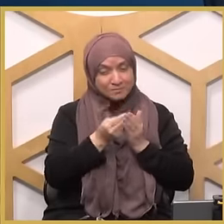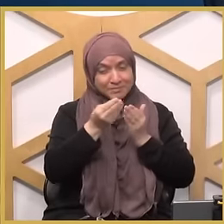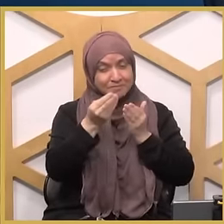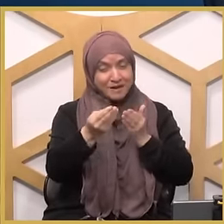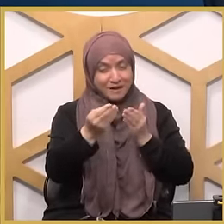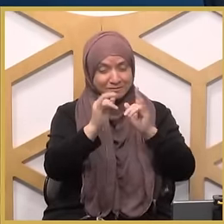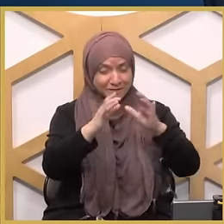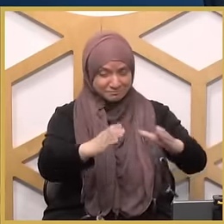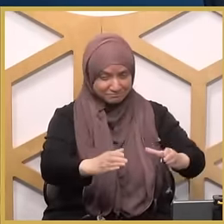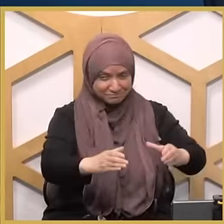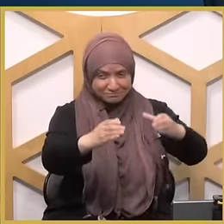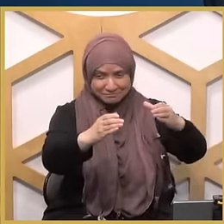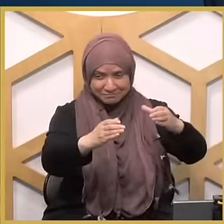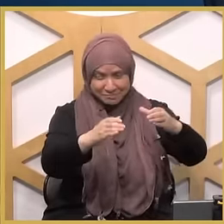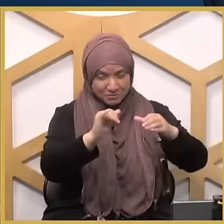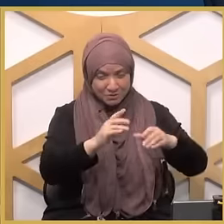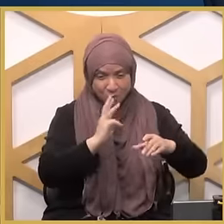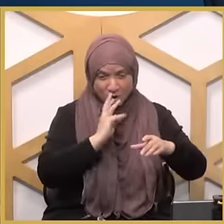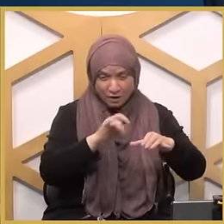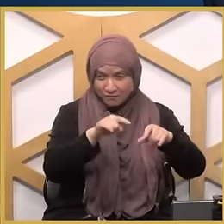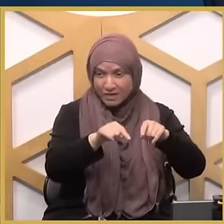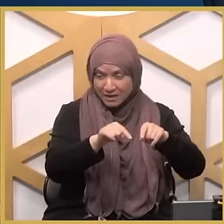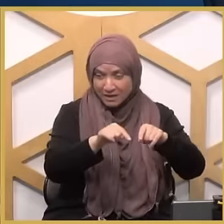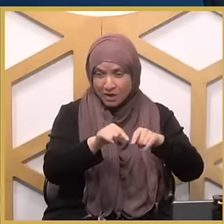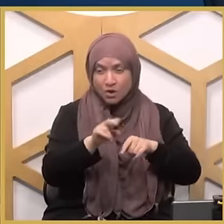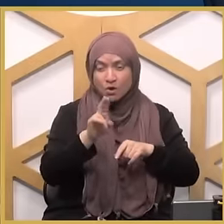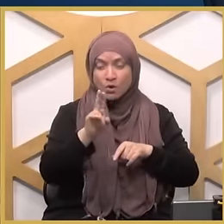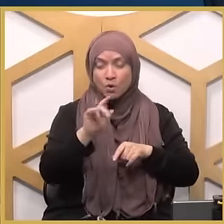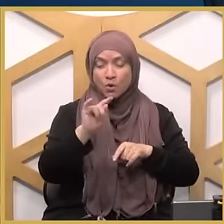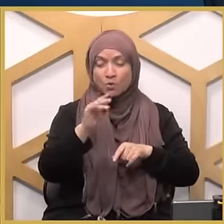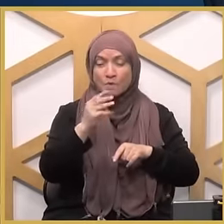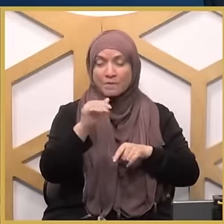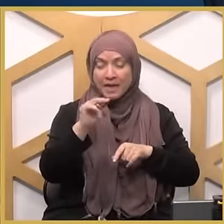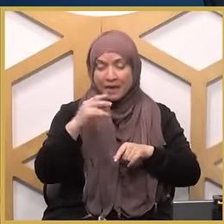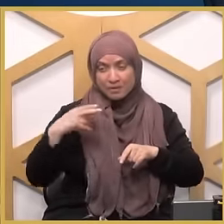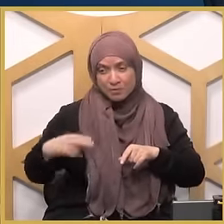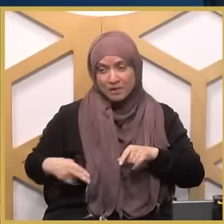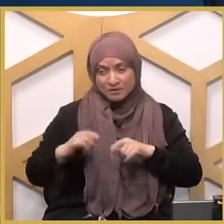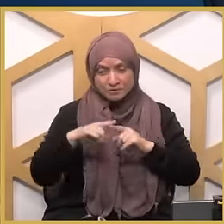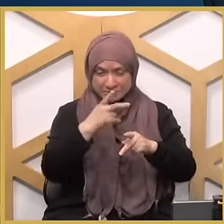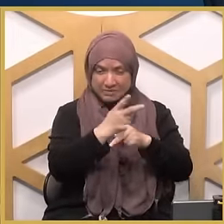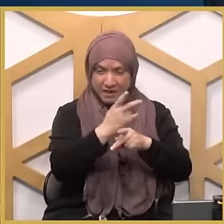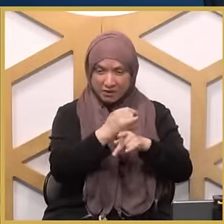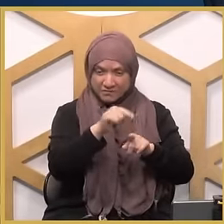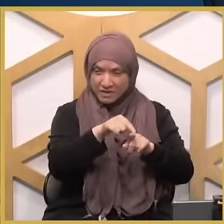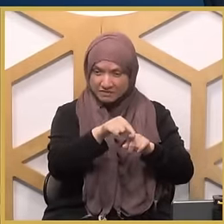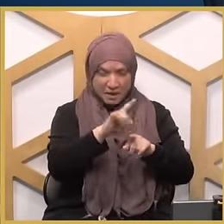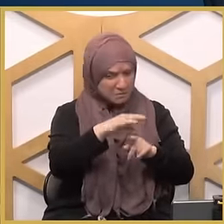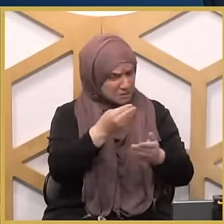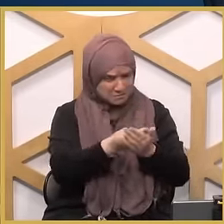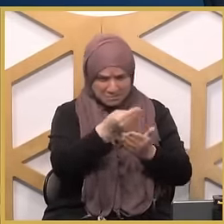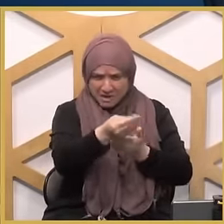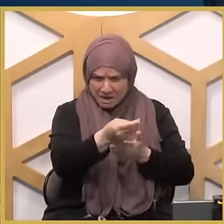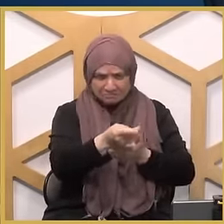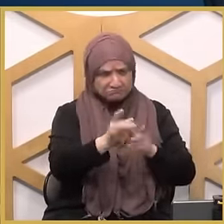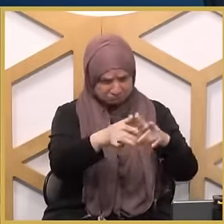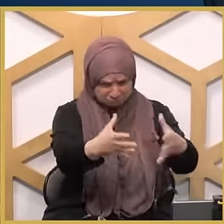the people left the Jum'ah Salah to go and catch that caravan, and business people, they're fighting right now to buy it from the owner, Uthman radiallahu anhu, he